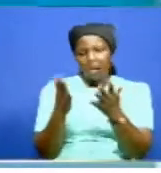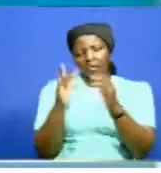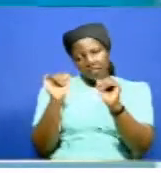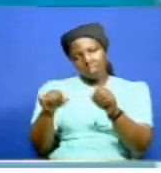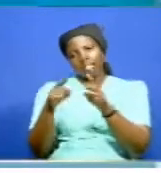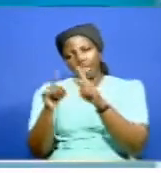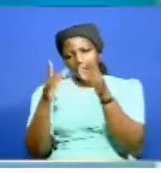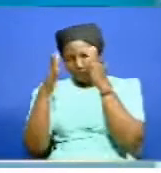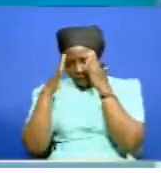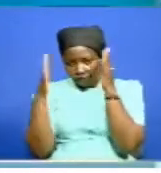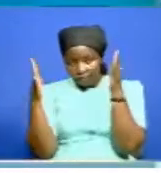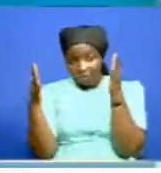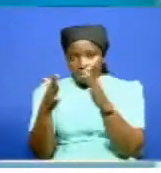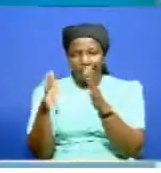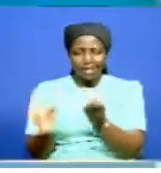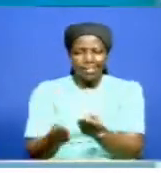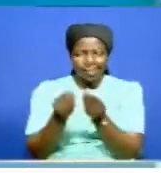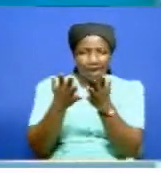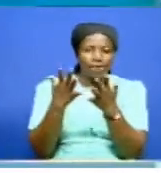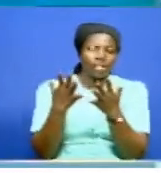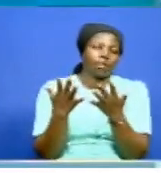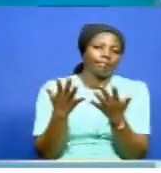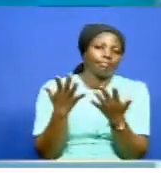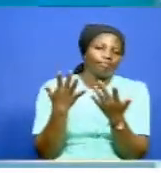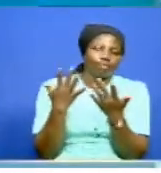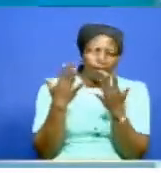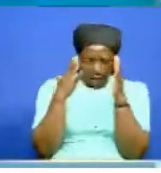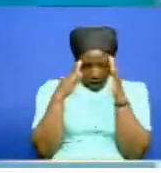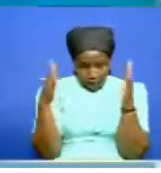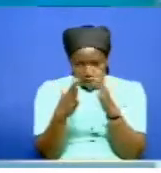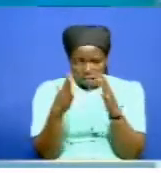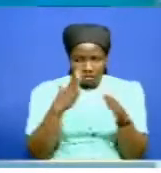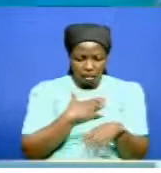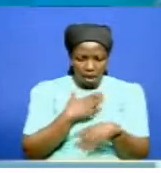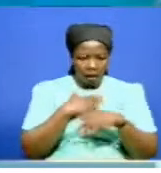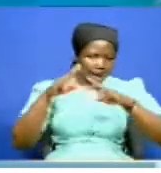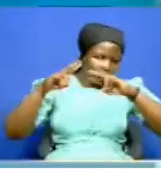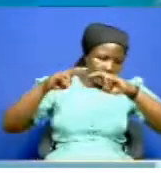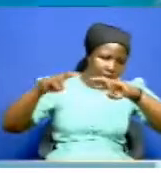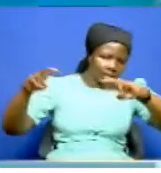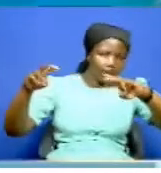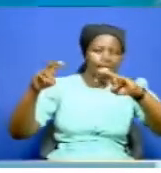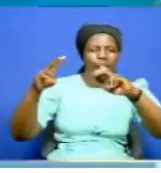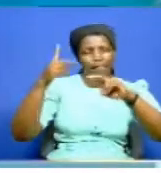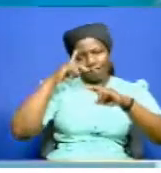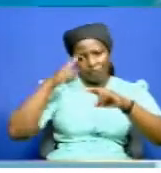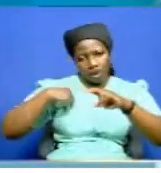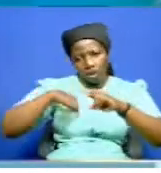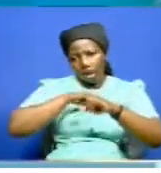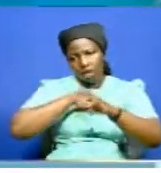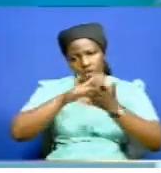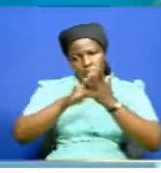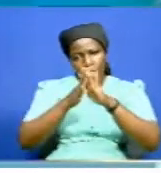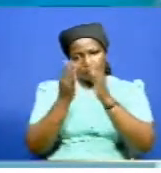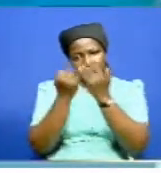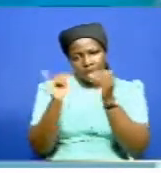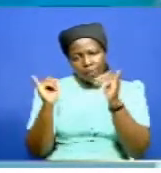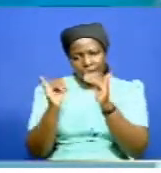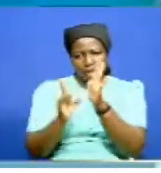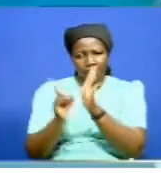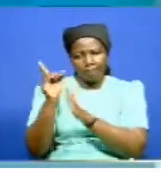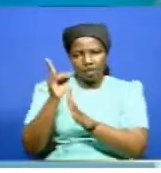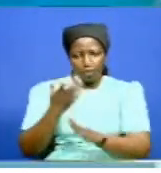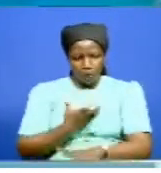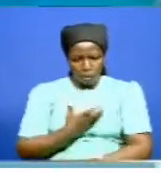focusing and giving priority to our research as well, so that we could also be able to become independent and be able to develop our